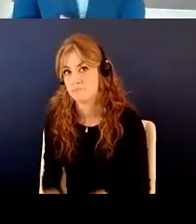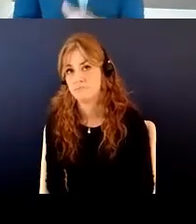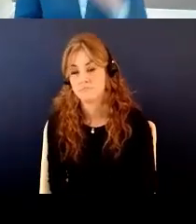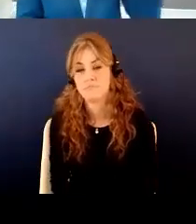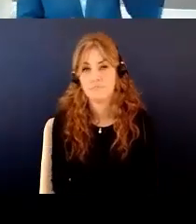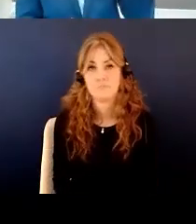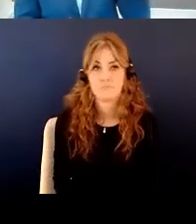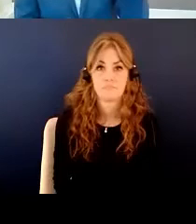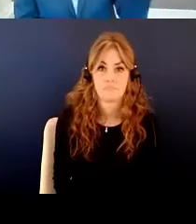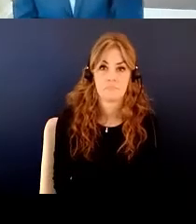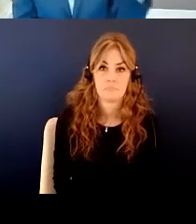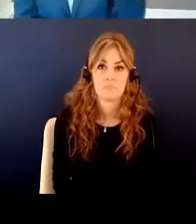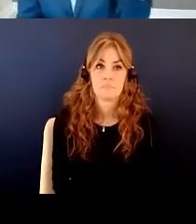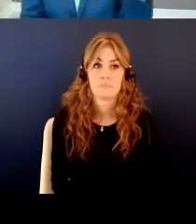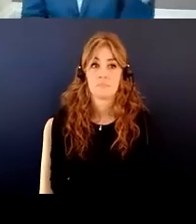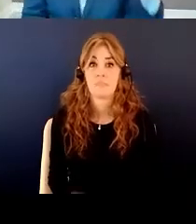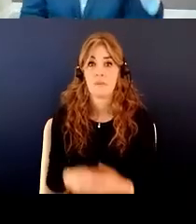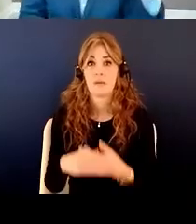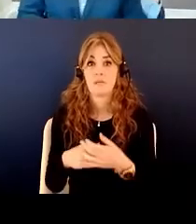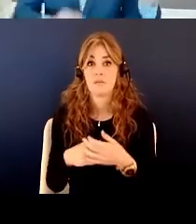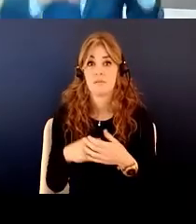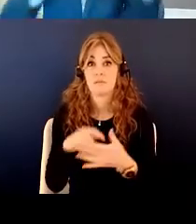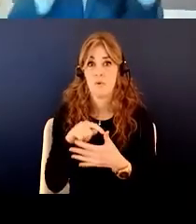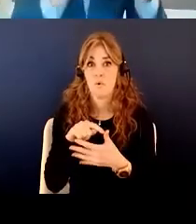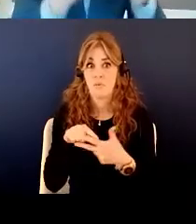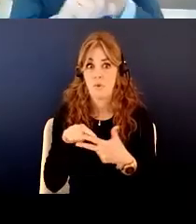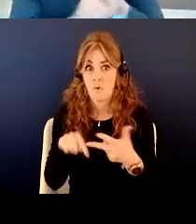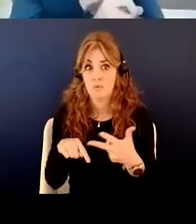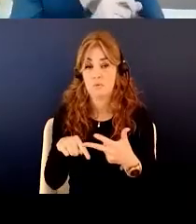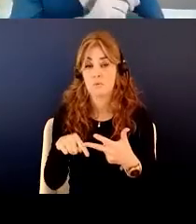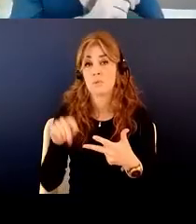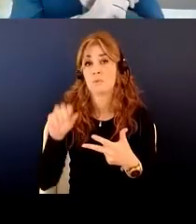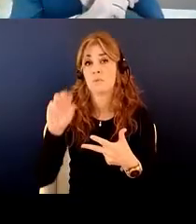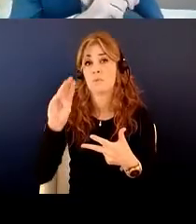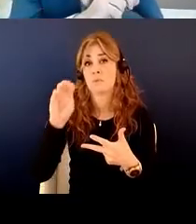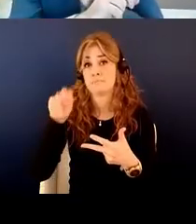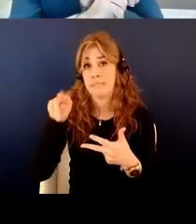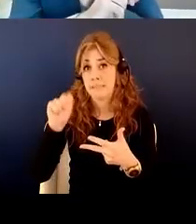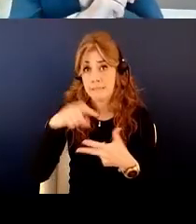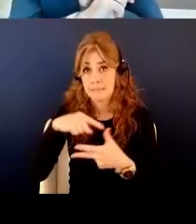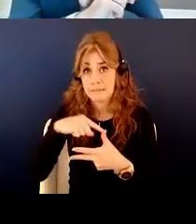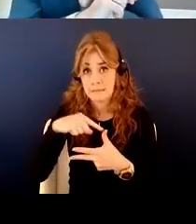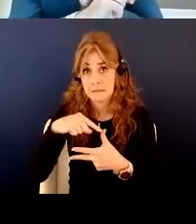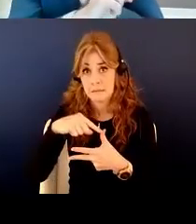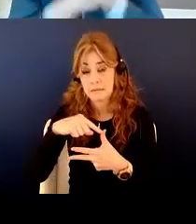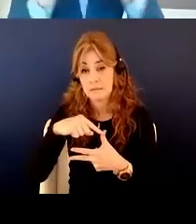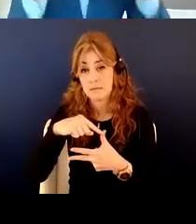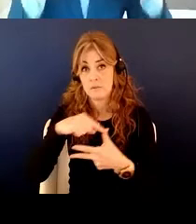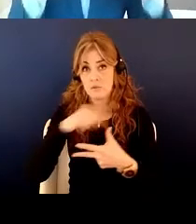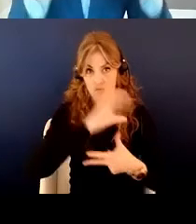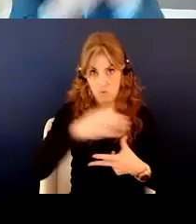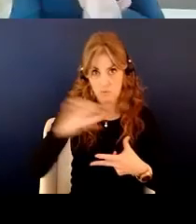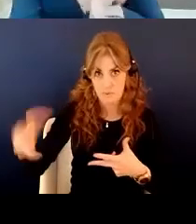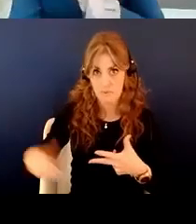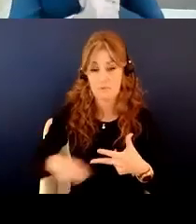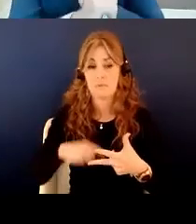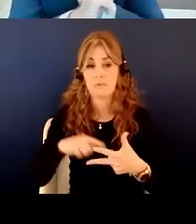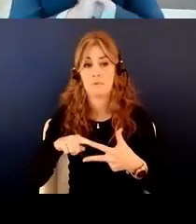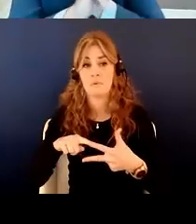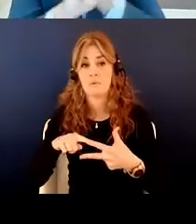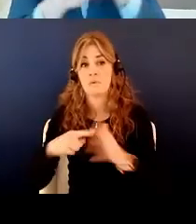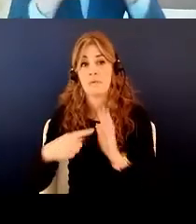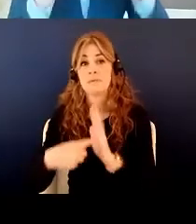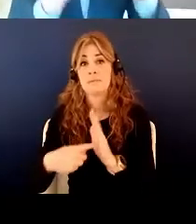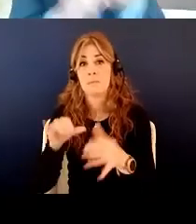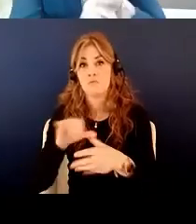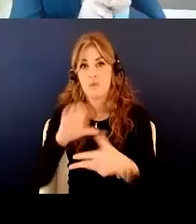Okay, so it's those three sets of information: the means by group, the sample size